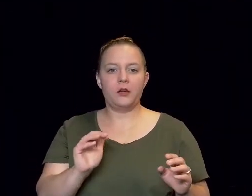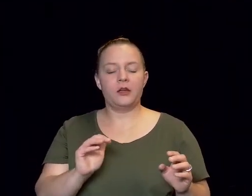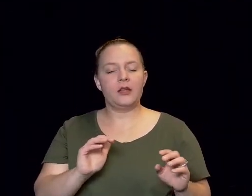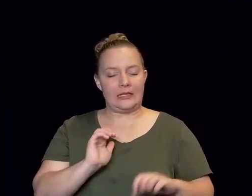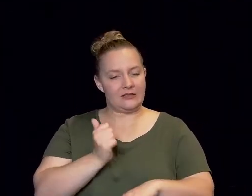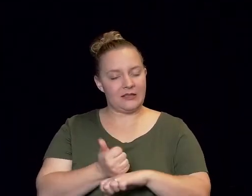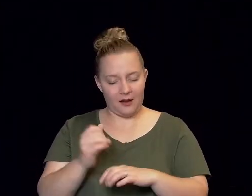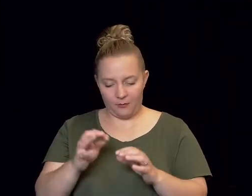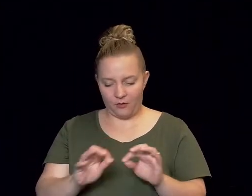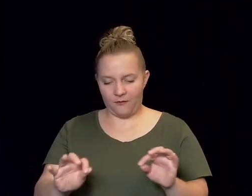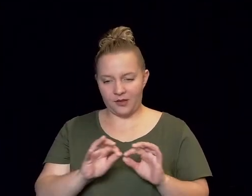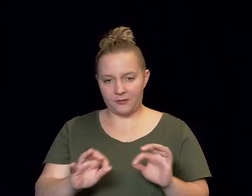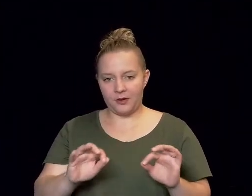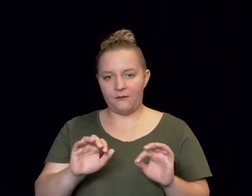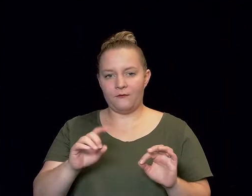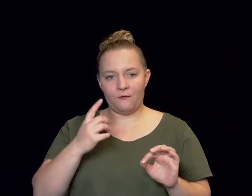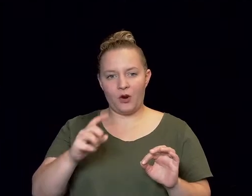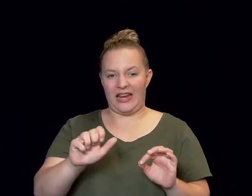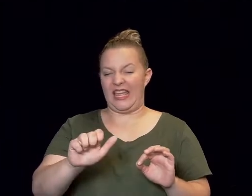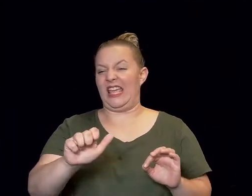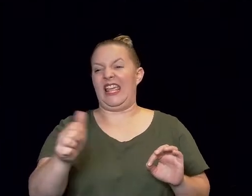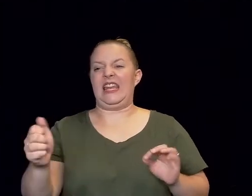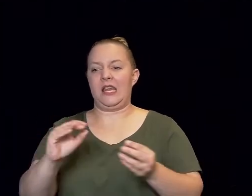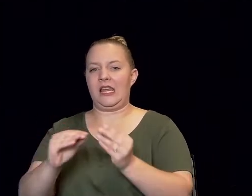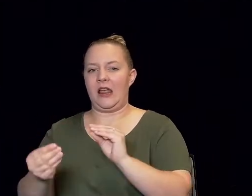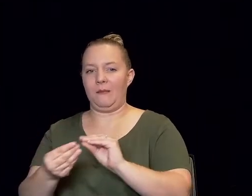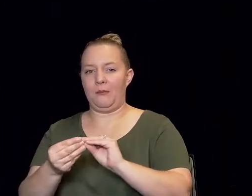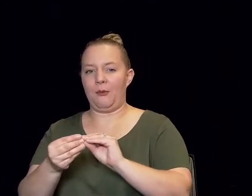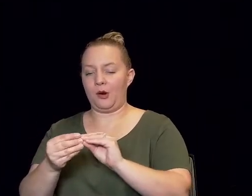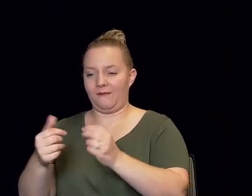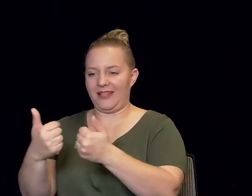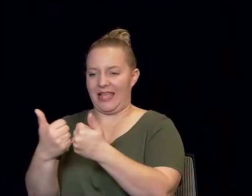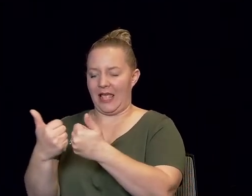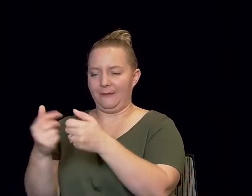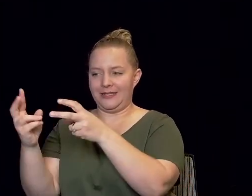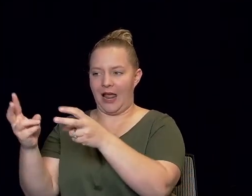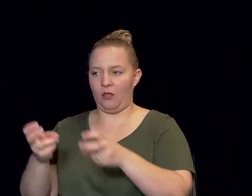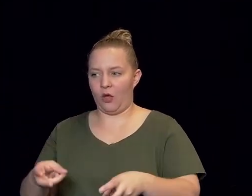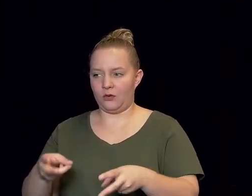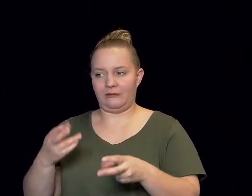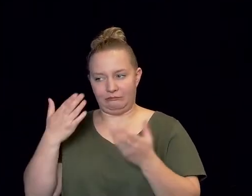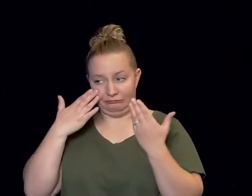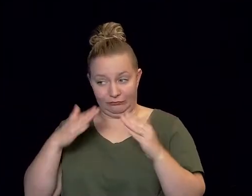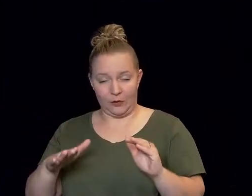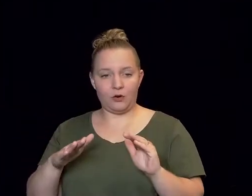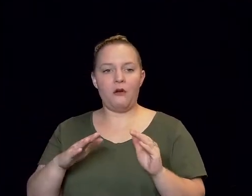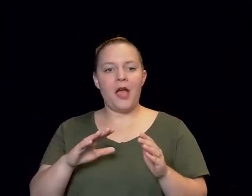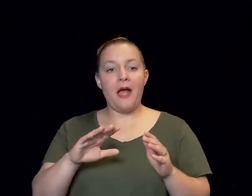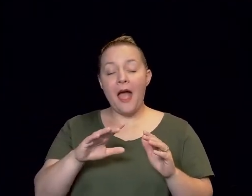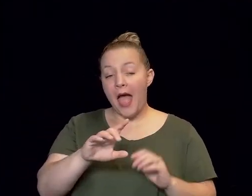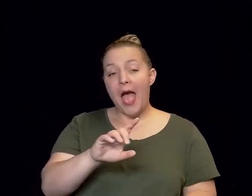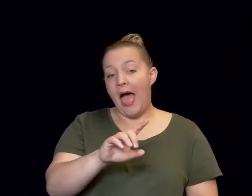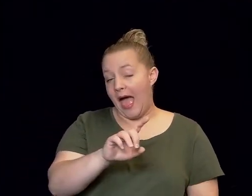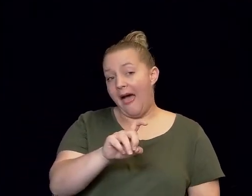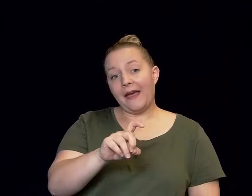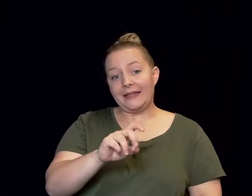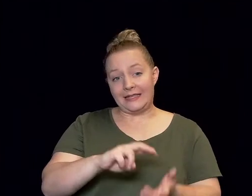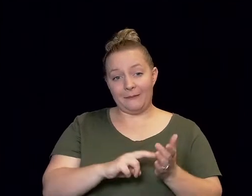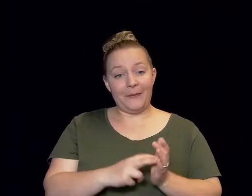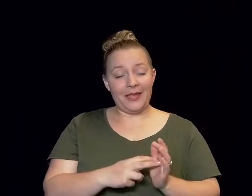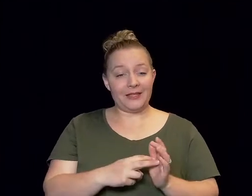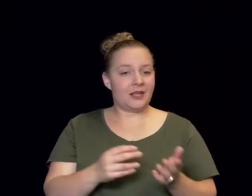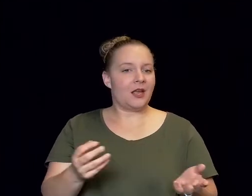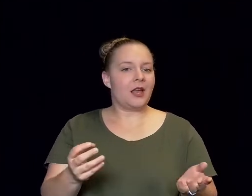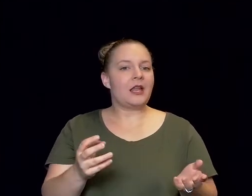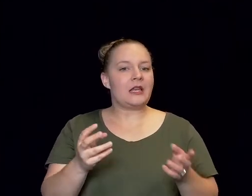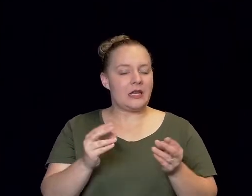expression for any number of games downloaded. That's what I don't know. So x is the number of downloaded